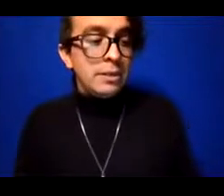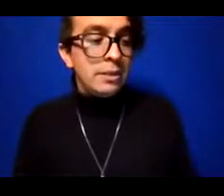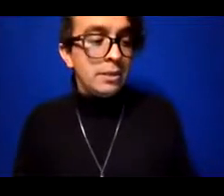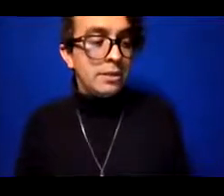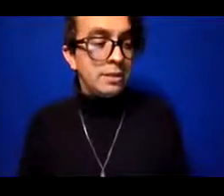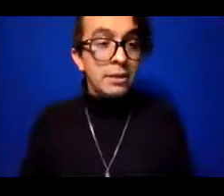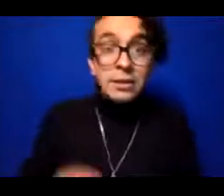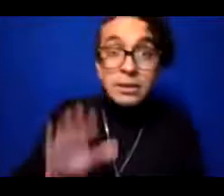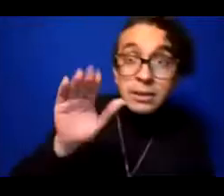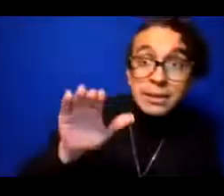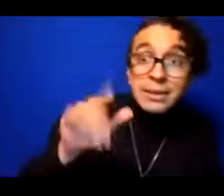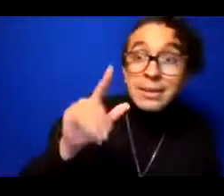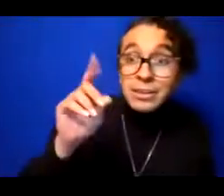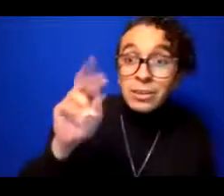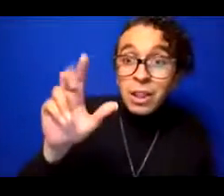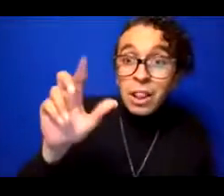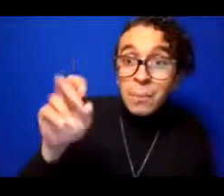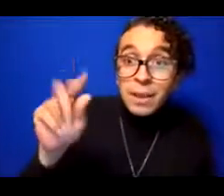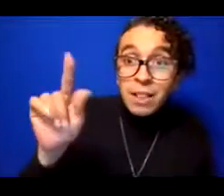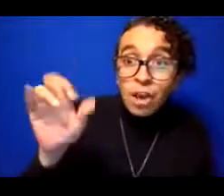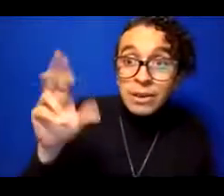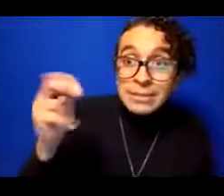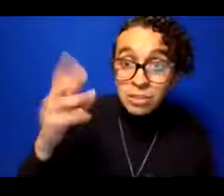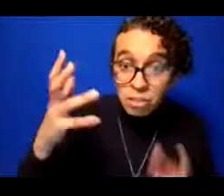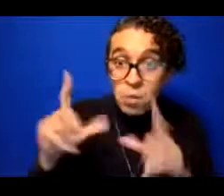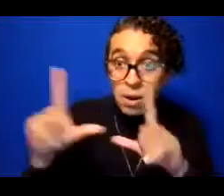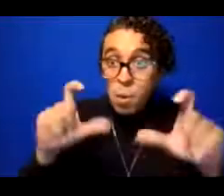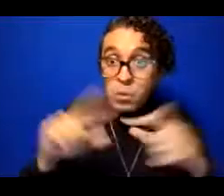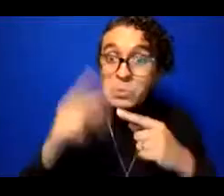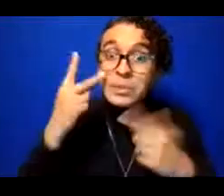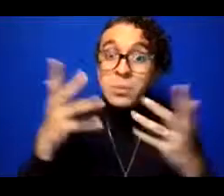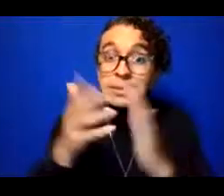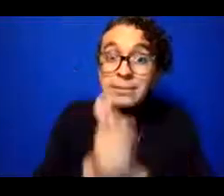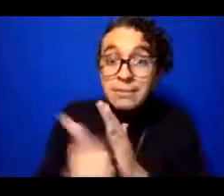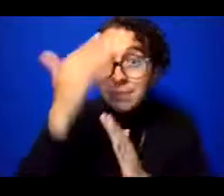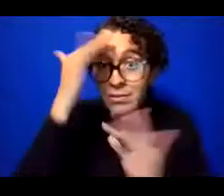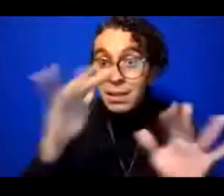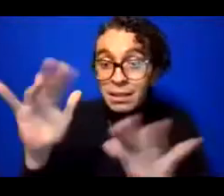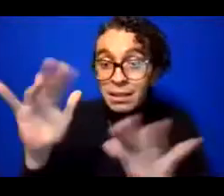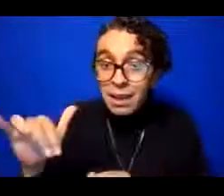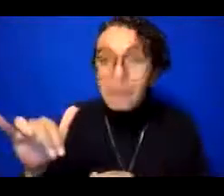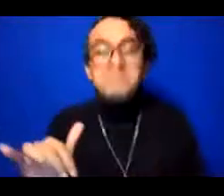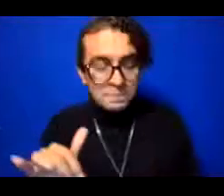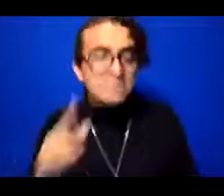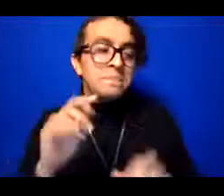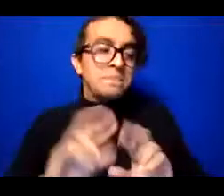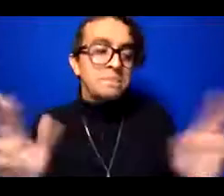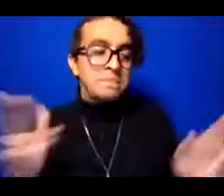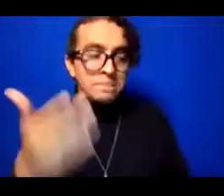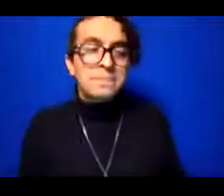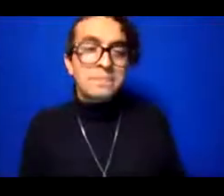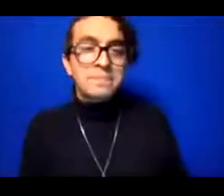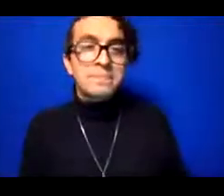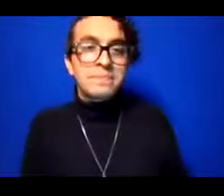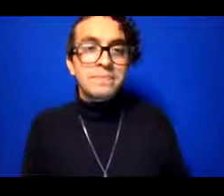Dr. Lopez-Larson, would you like a poll to see what skills or knowledge? Okay, participants, let's get ready for another poll. This